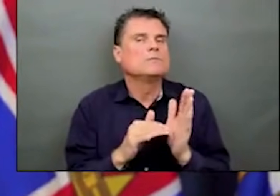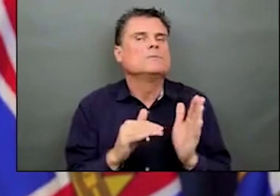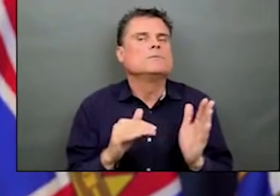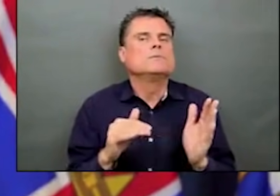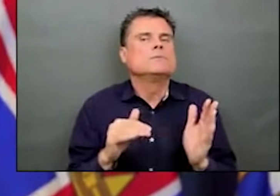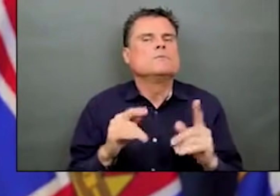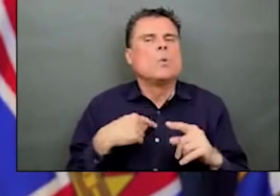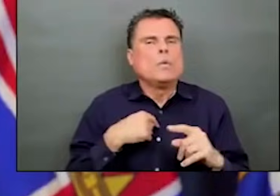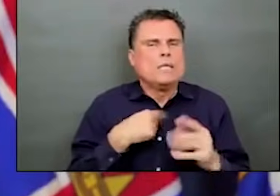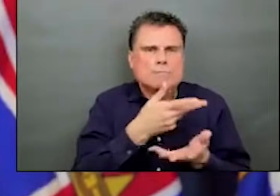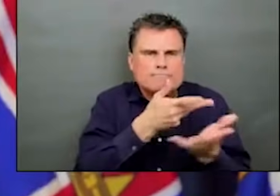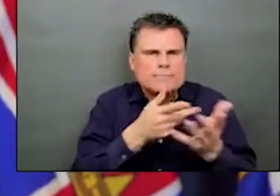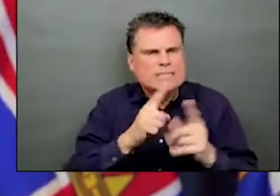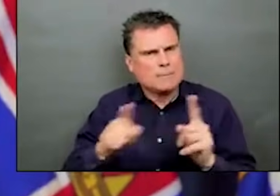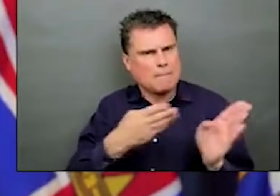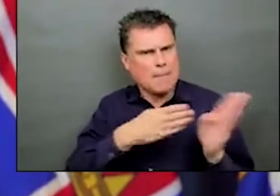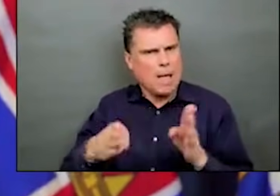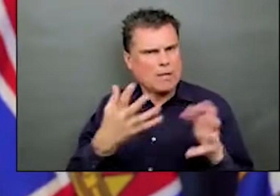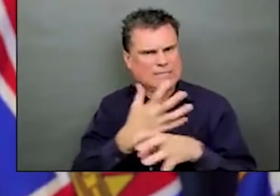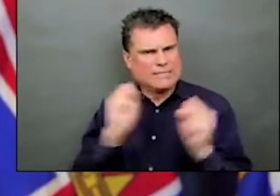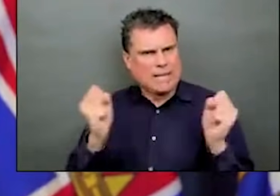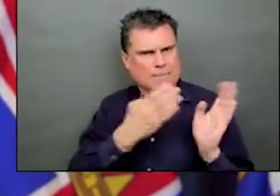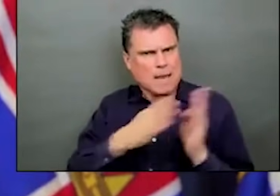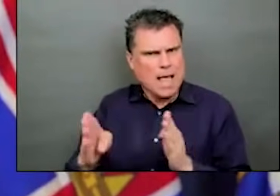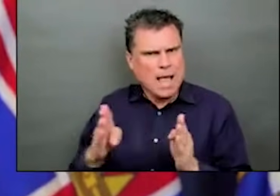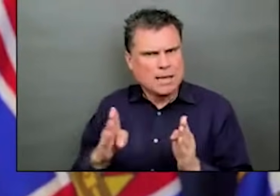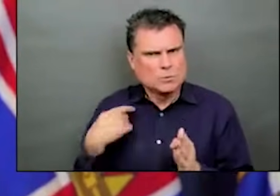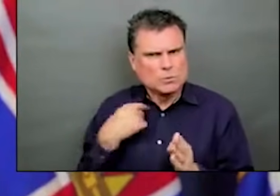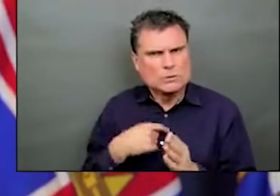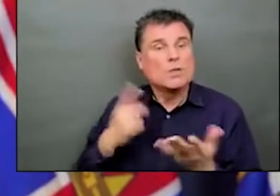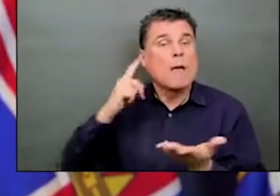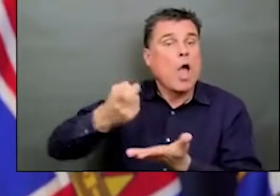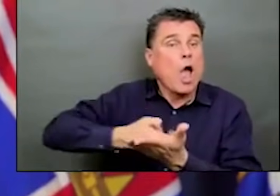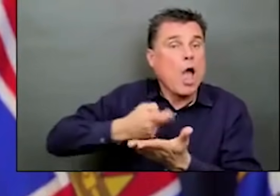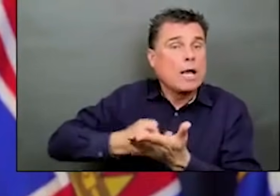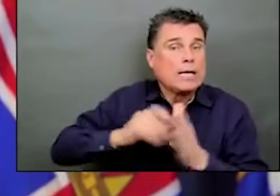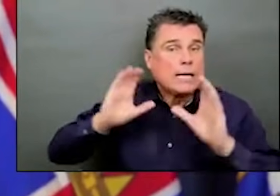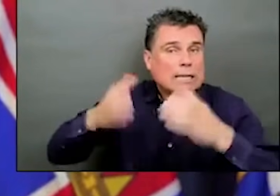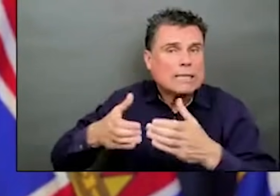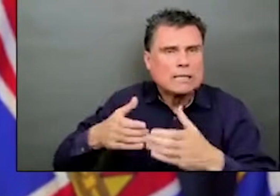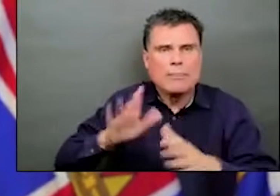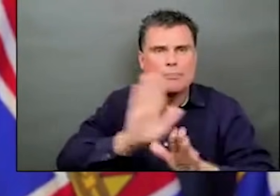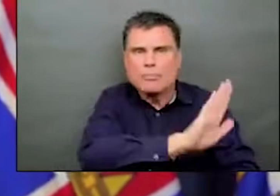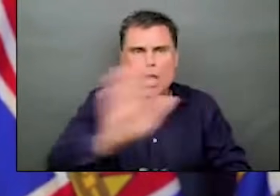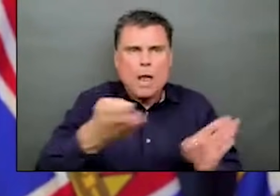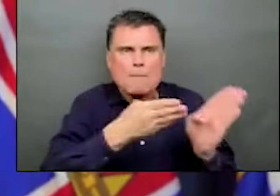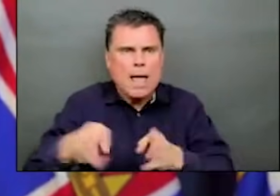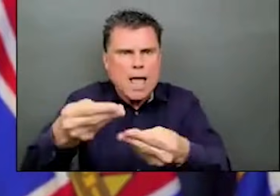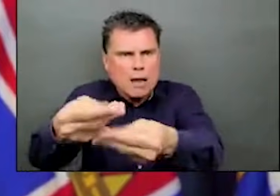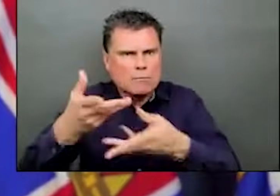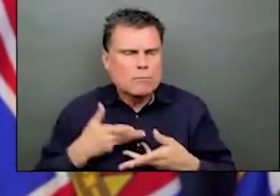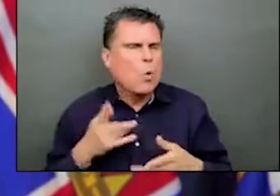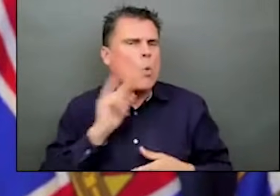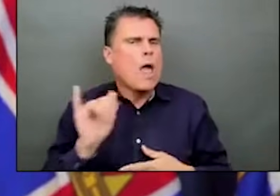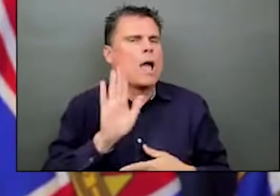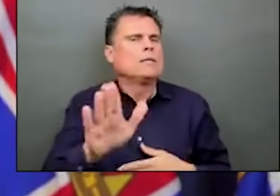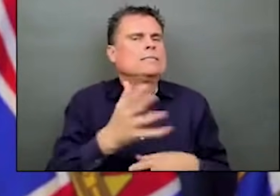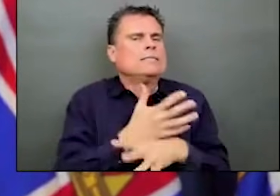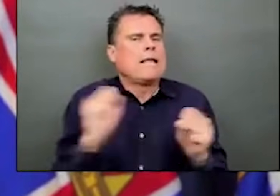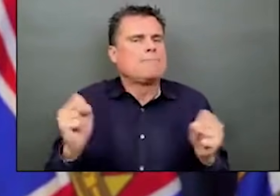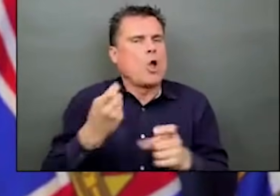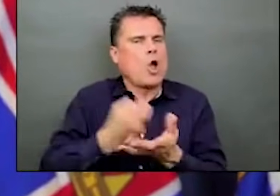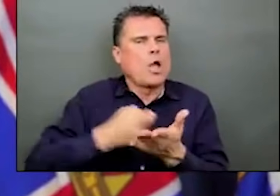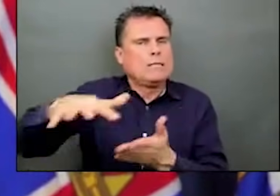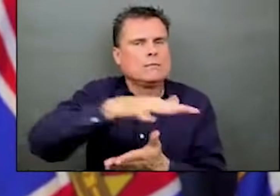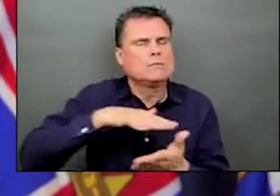other, particularly youth sports. We want to look at, as we're heading into June, making sure we can have a